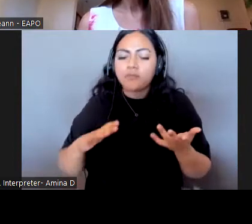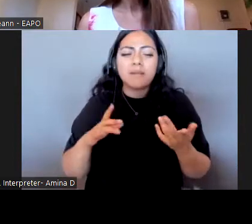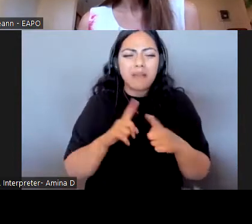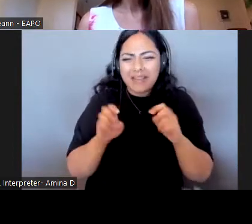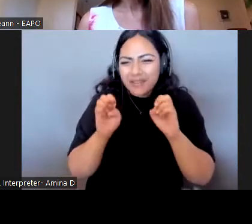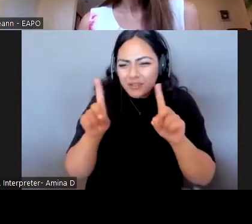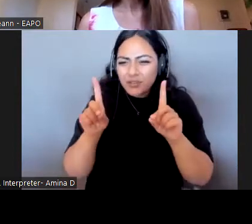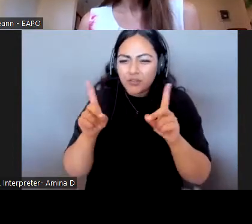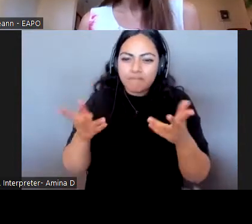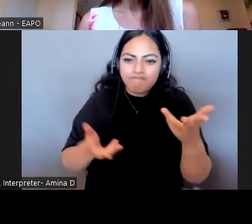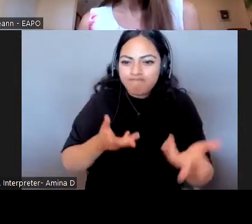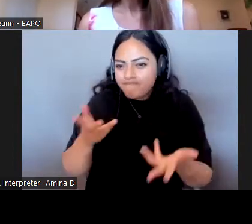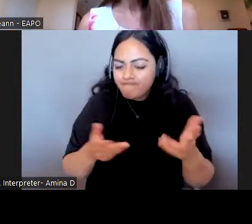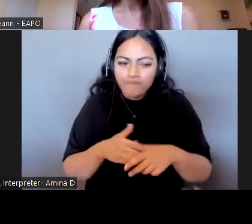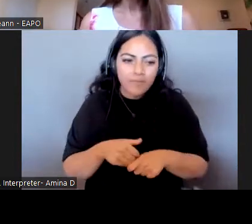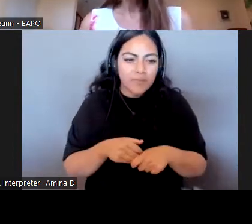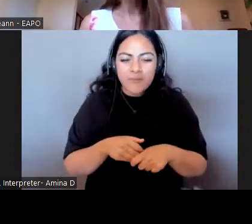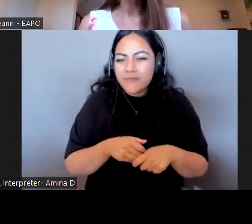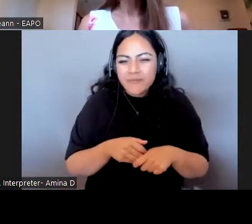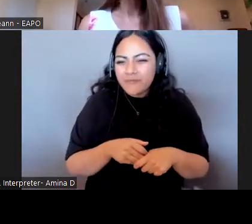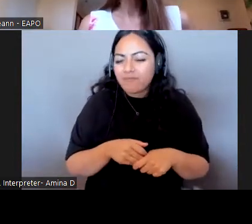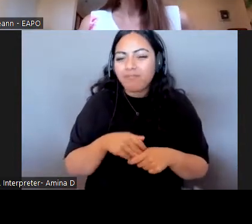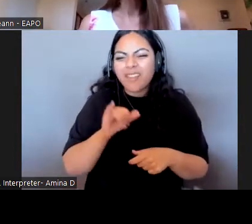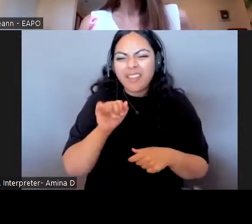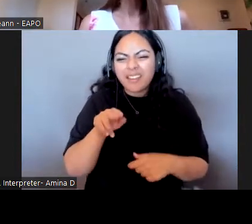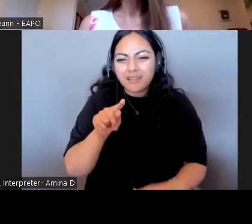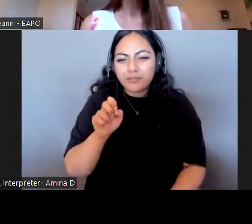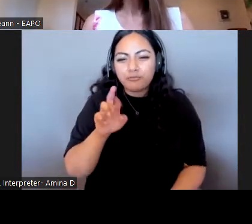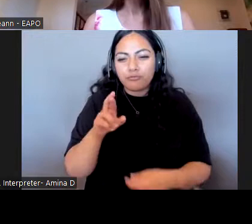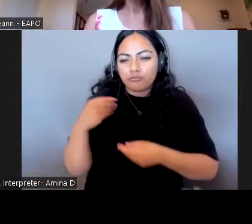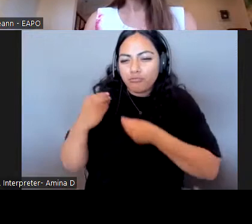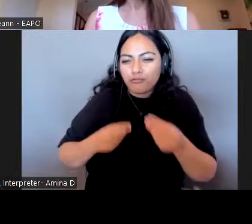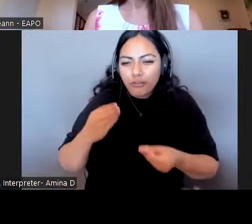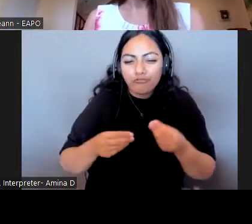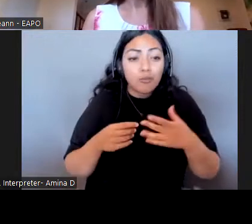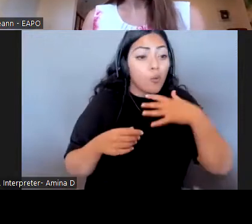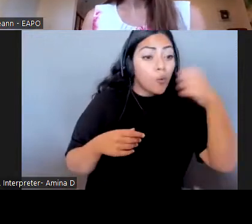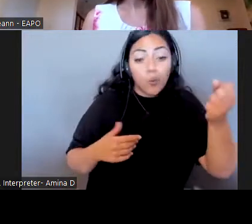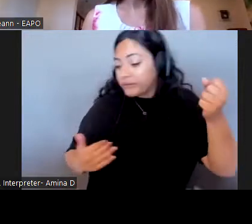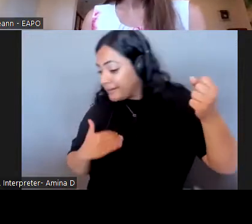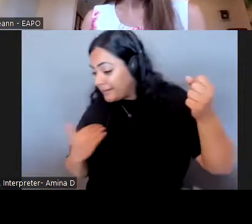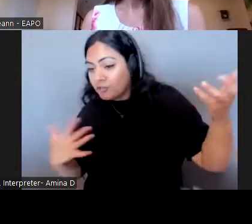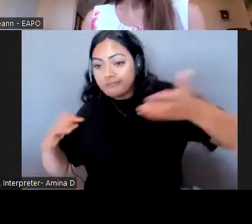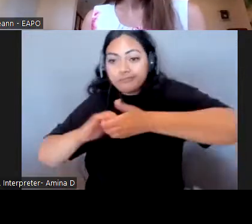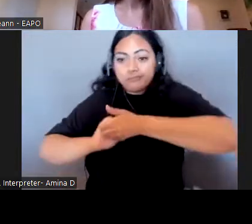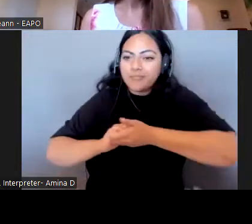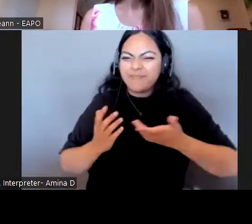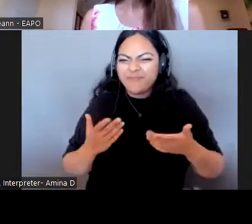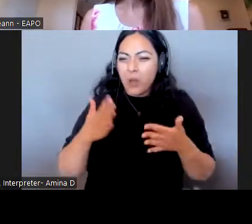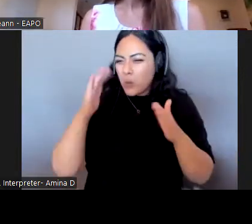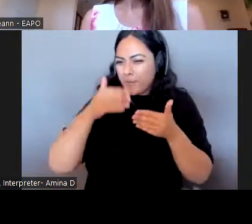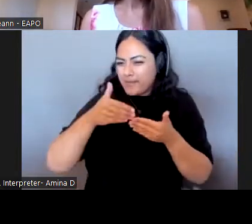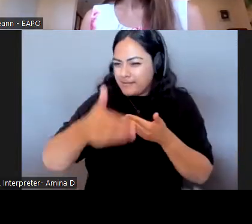hoping, not in terms of the intergenerational aspect, but just hoping to educate the community. That's what we're hoping to do in our